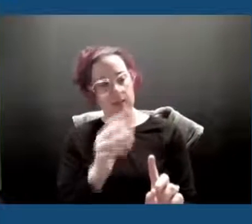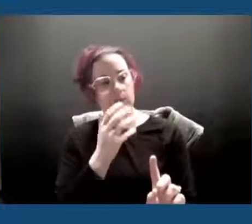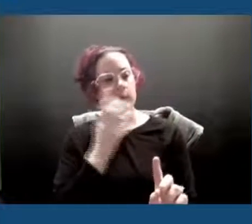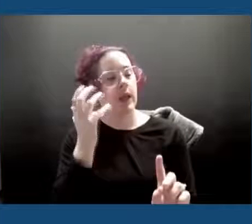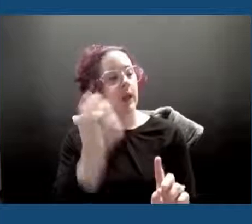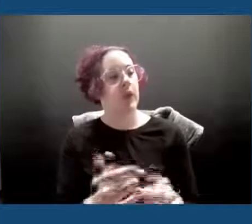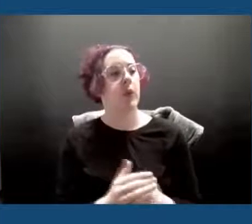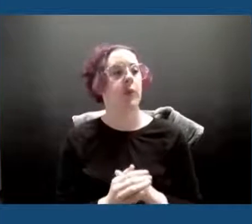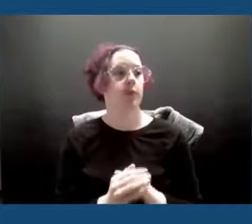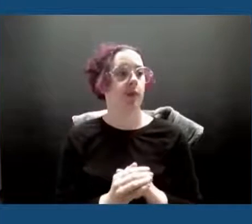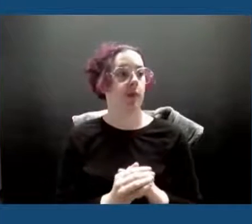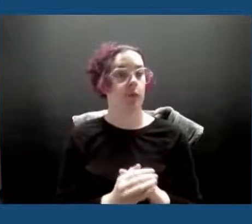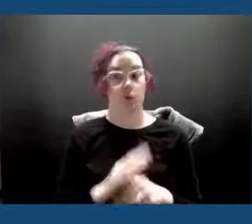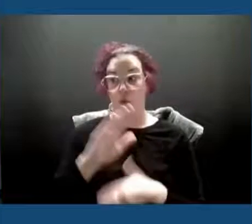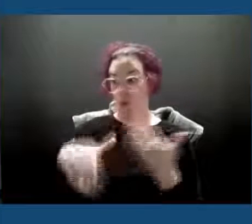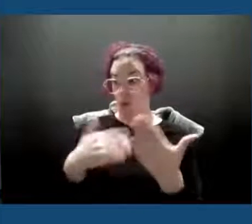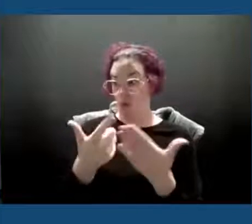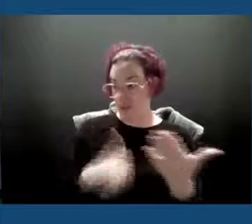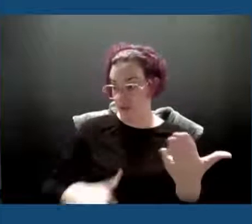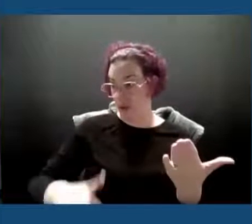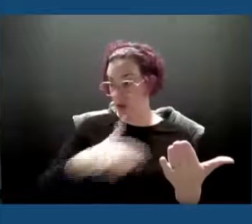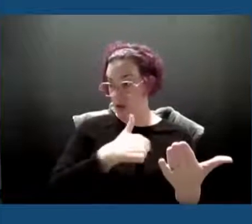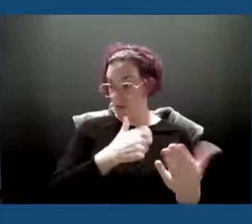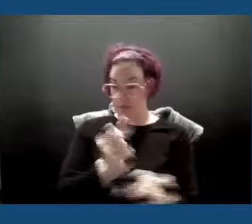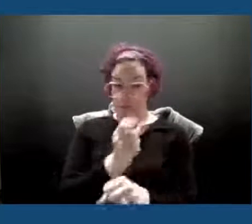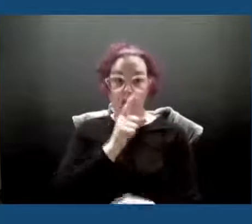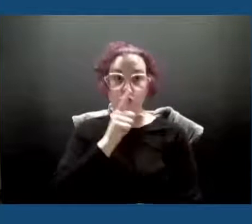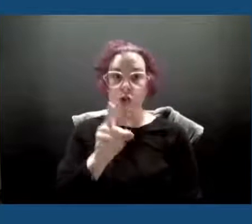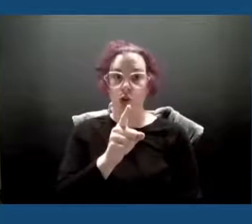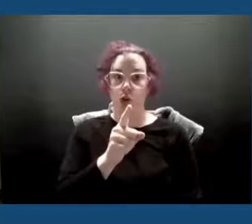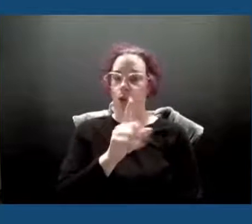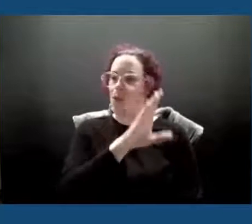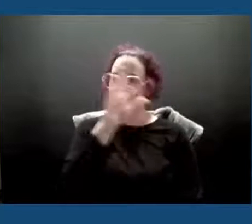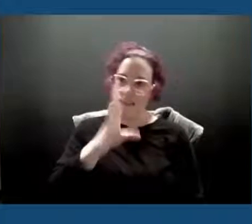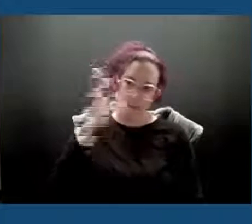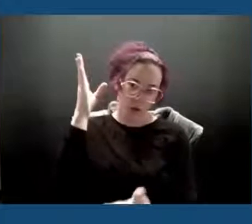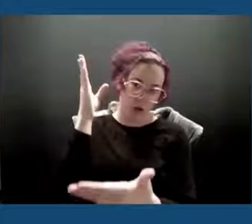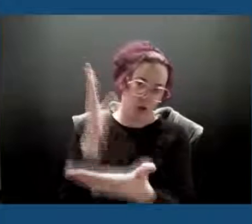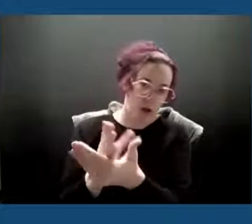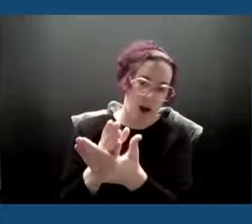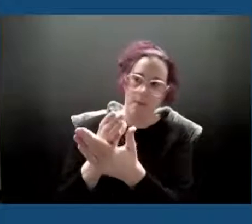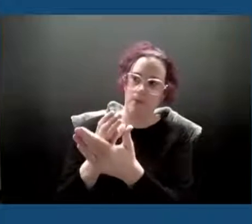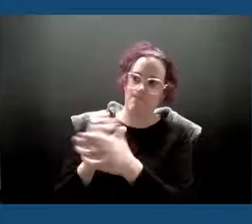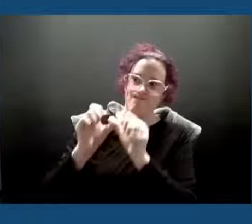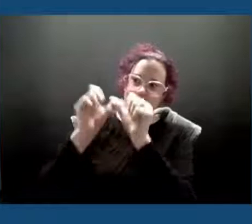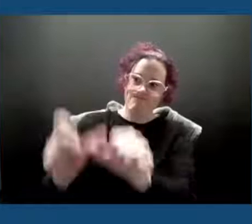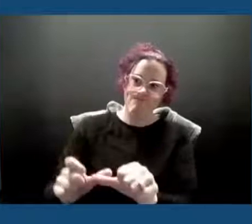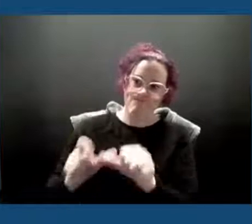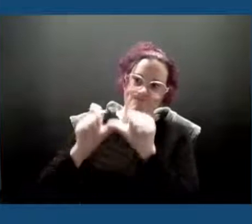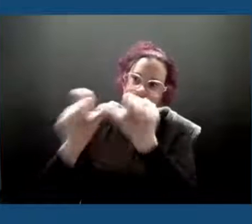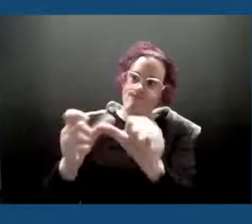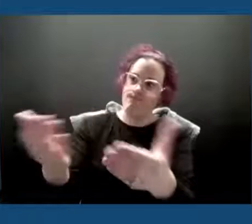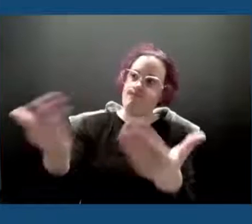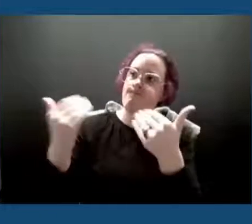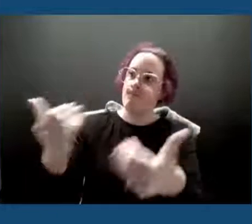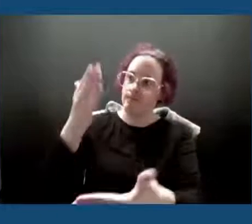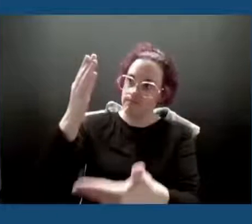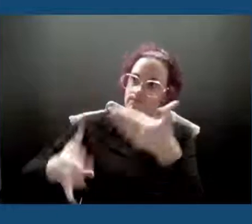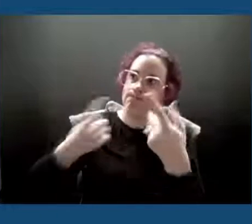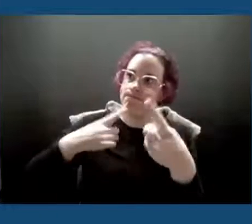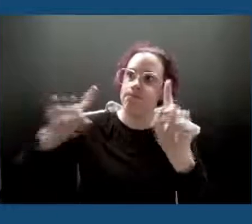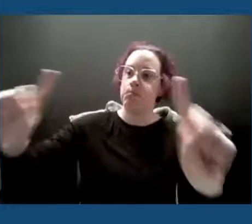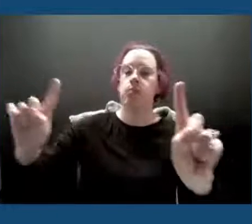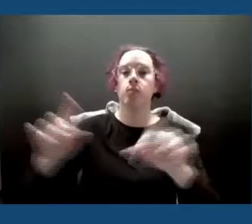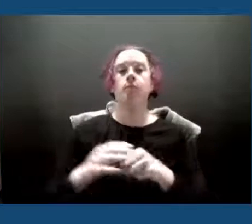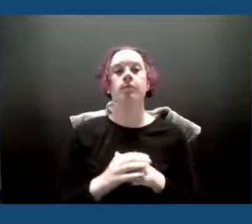for all of us making sure that we never stopped pushing to get Melanie's Law done. With every issue that we